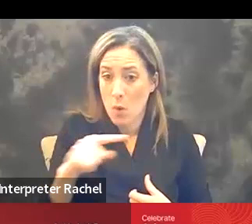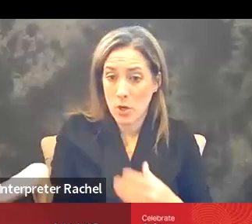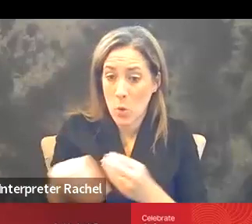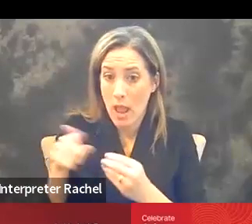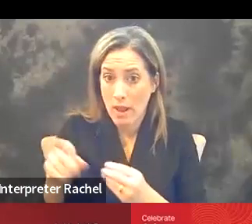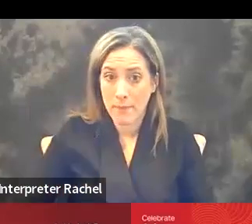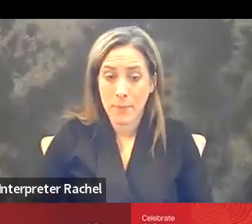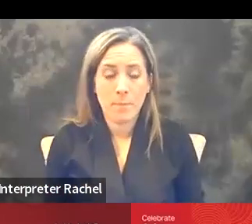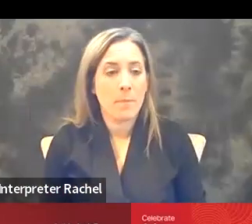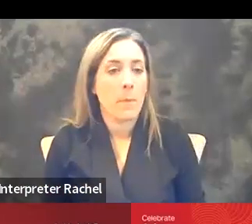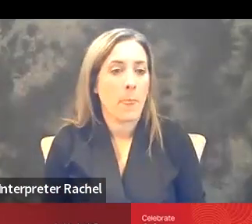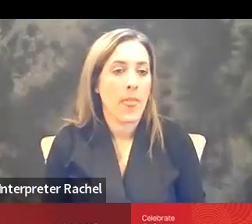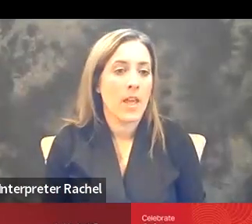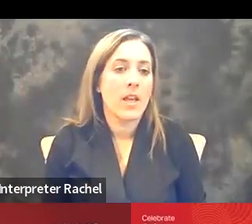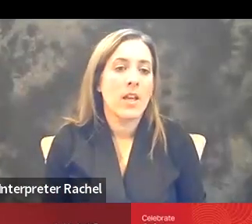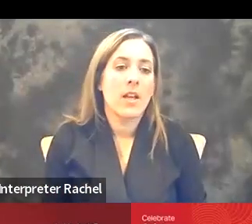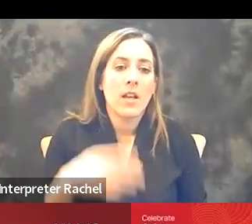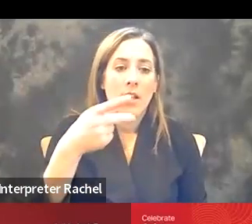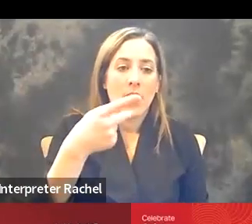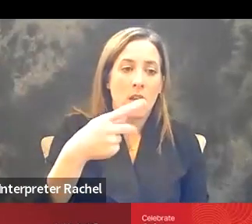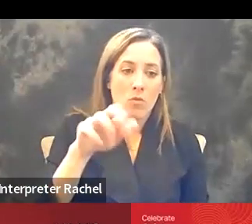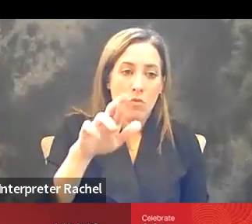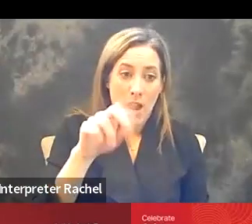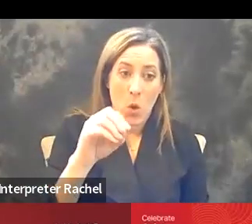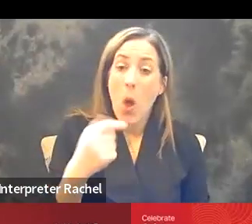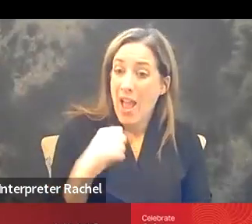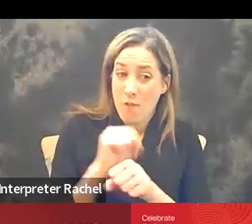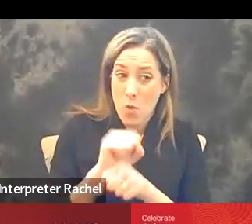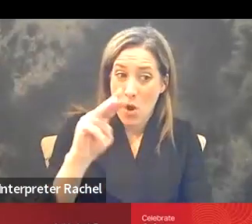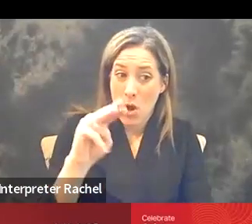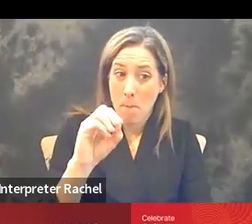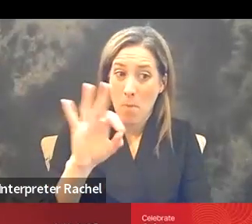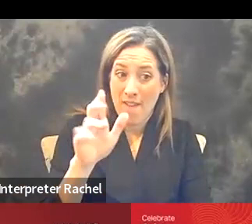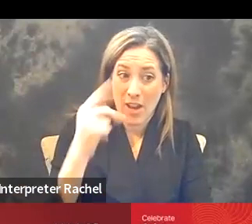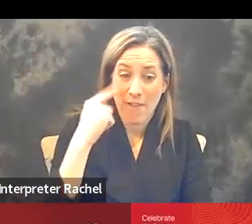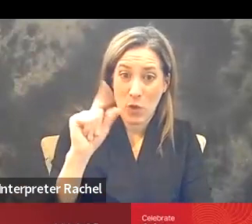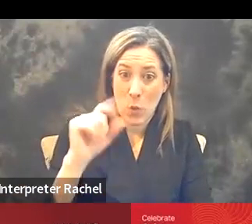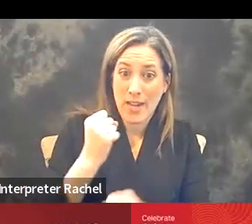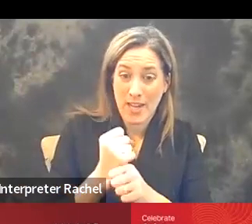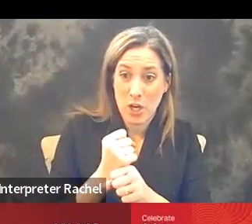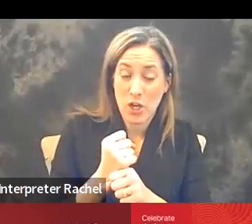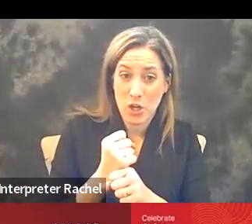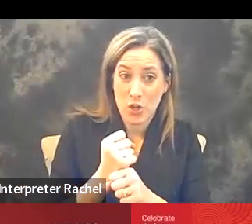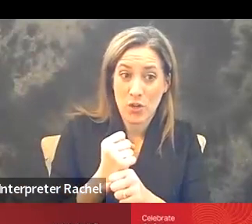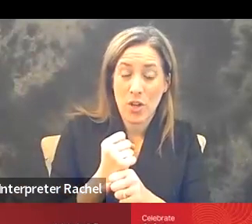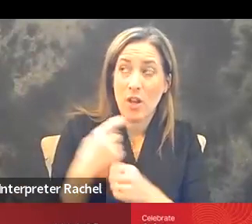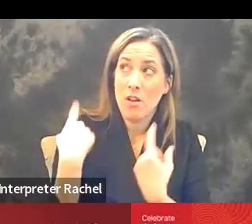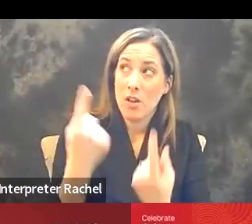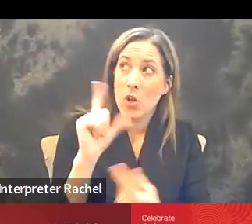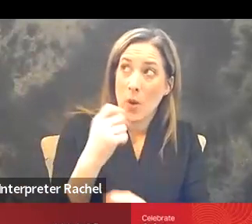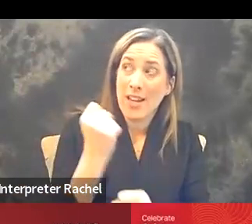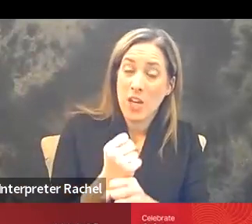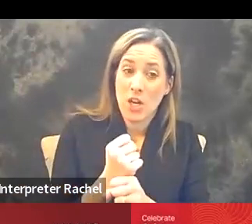before. I have worked on MOFIT for 20 years. This year is going to be my 20th year here. And in 20 years, I've